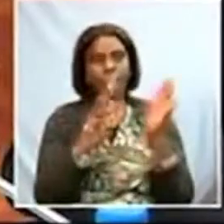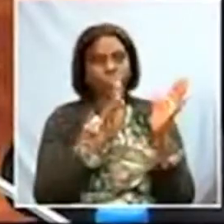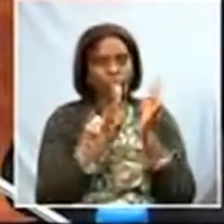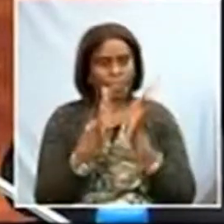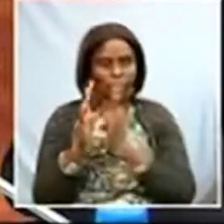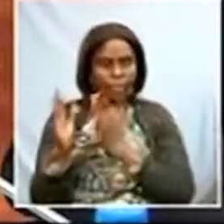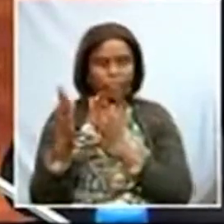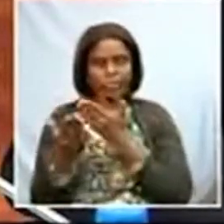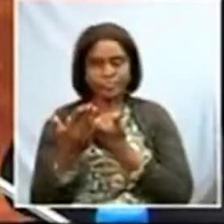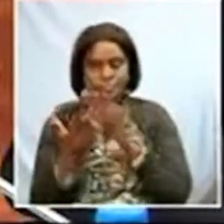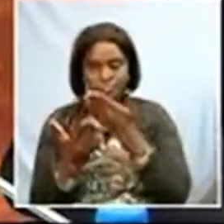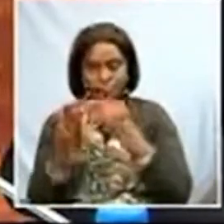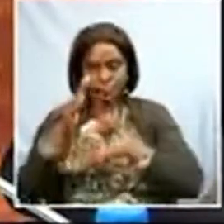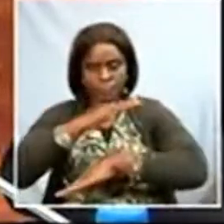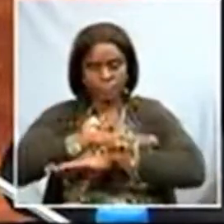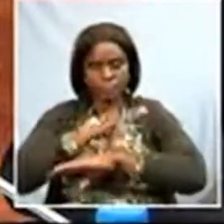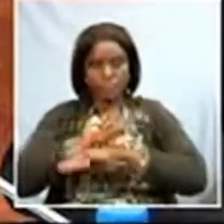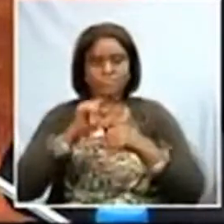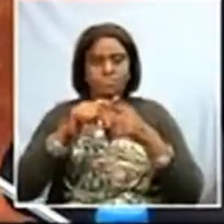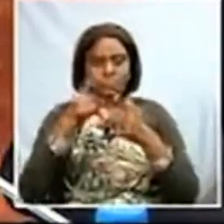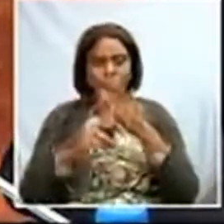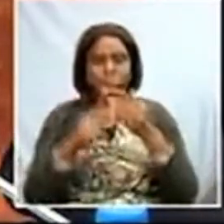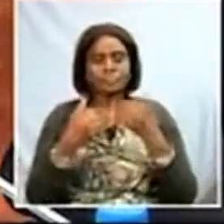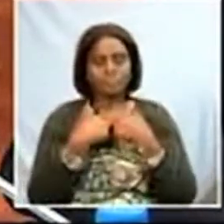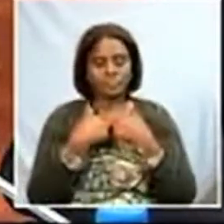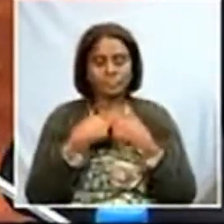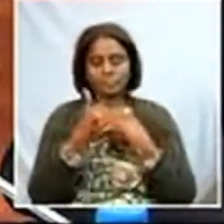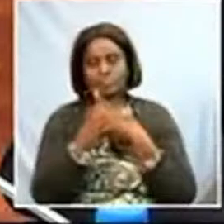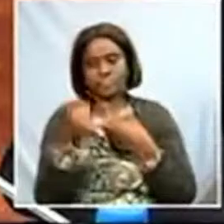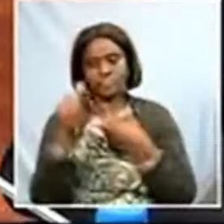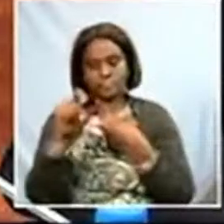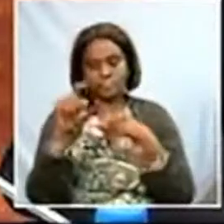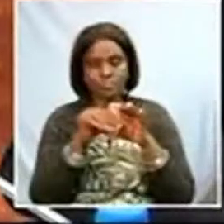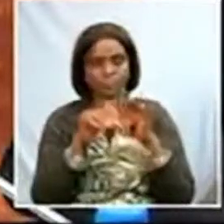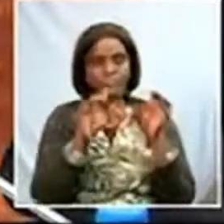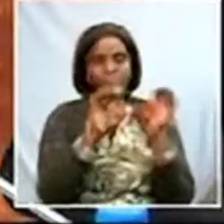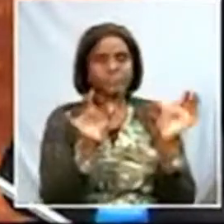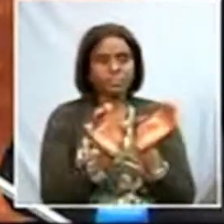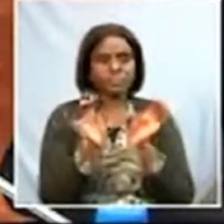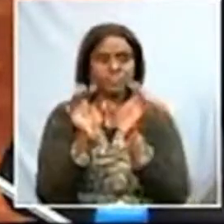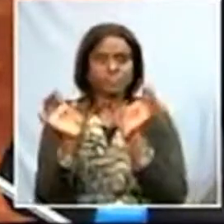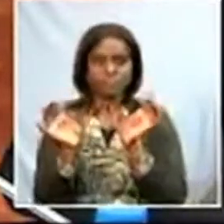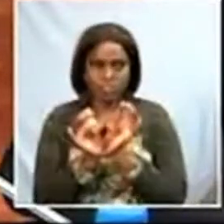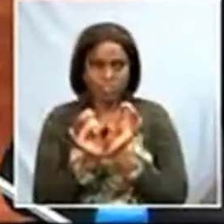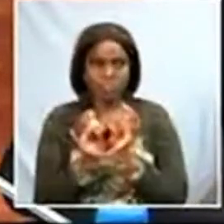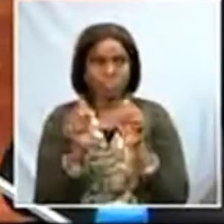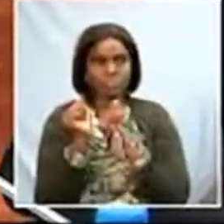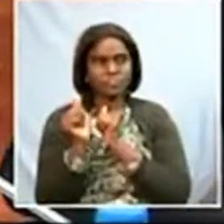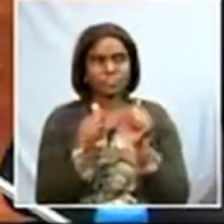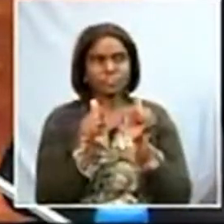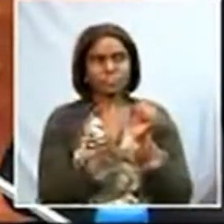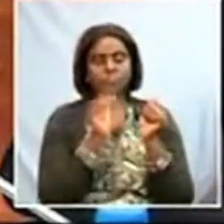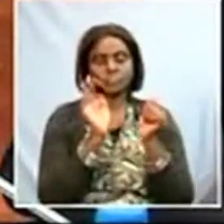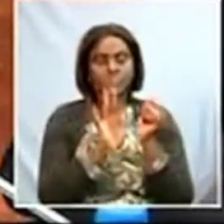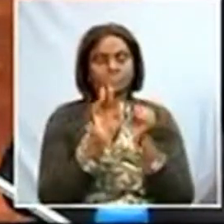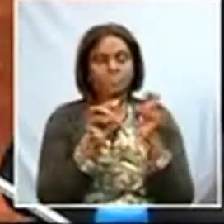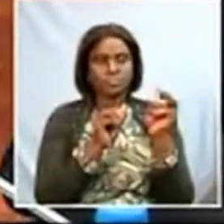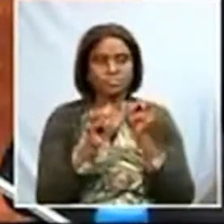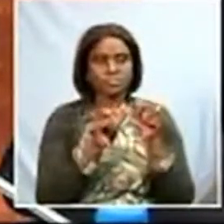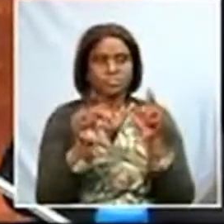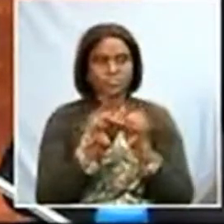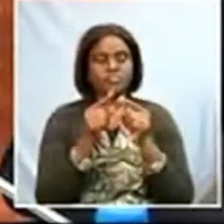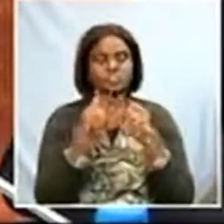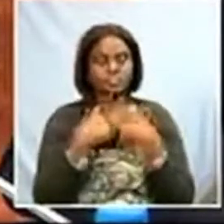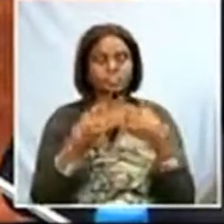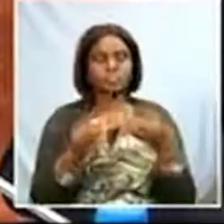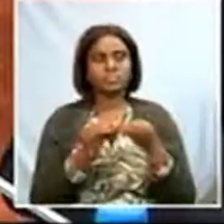in procurement of desks in order to accommodate other needs in the constituency. Action taken. Management procured a